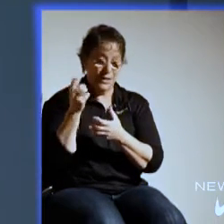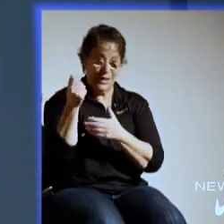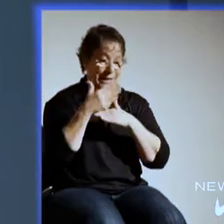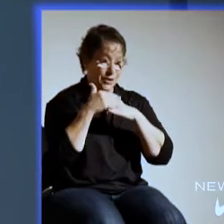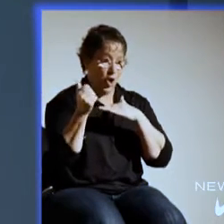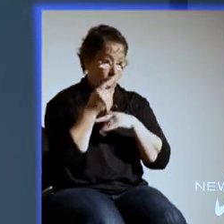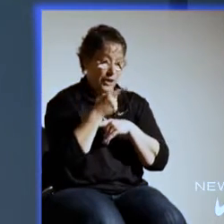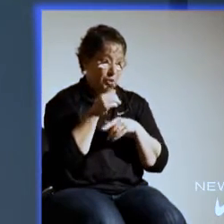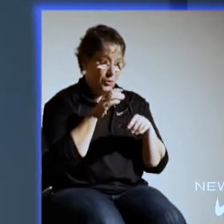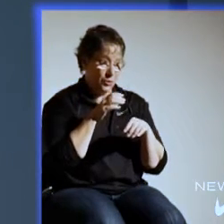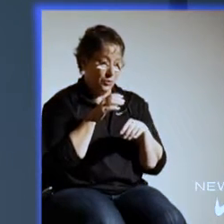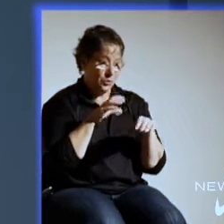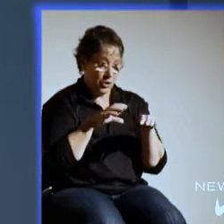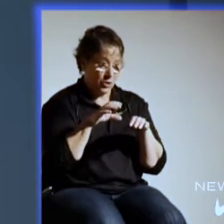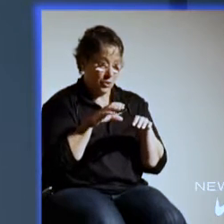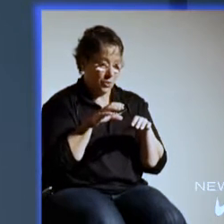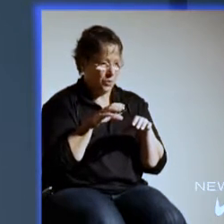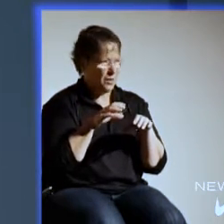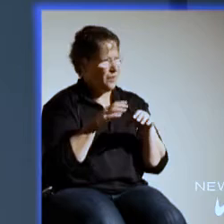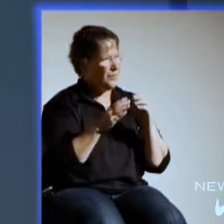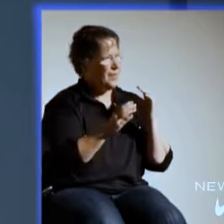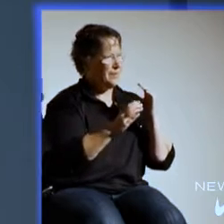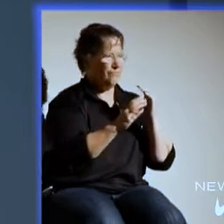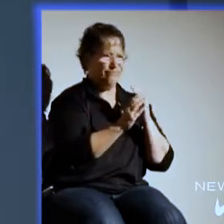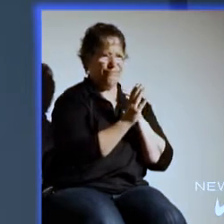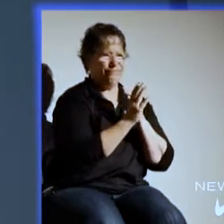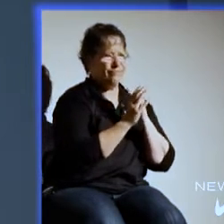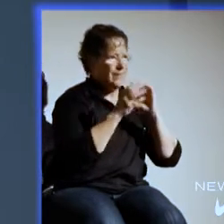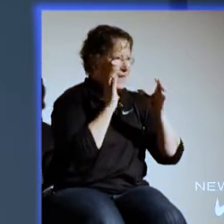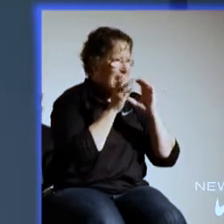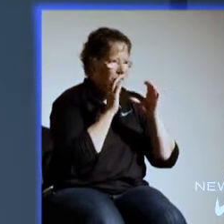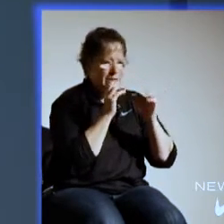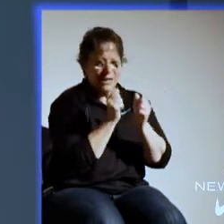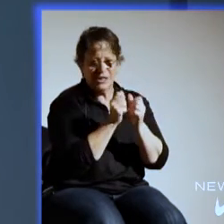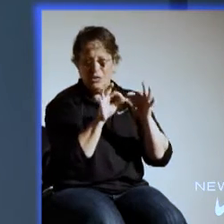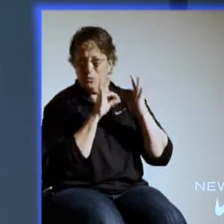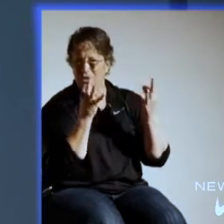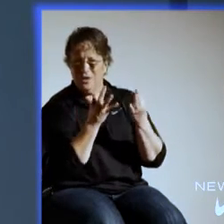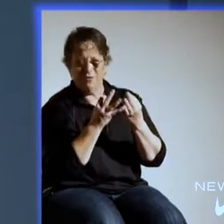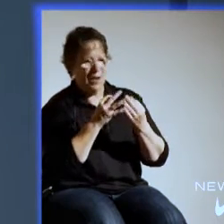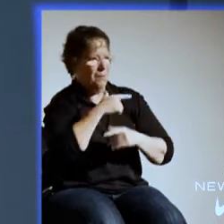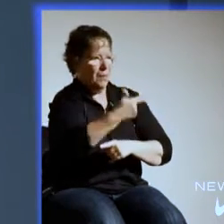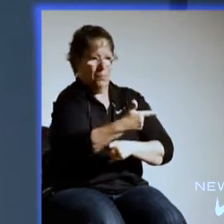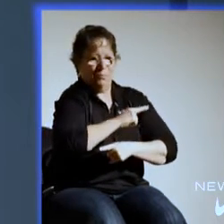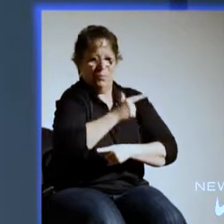The conversations your family is always throwing around, and you're like, it's just not okay.